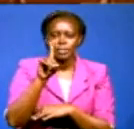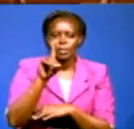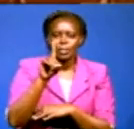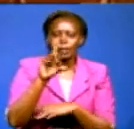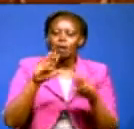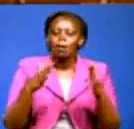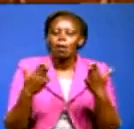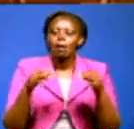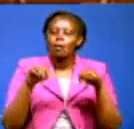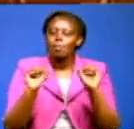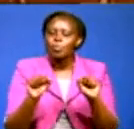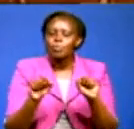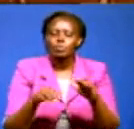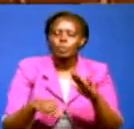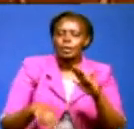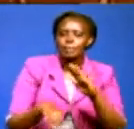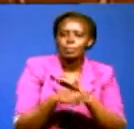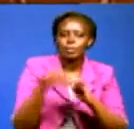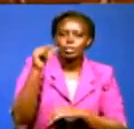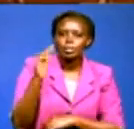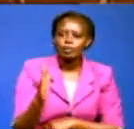how would you impeach a governor